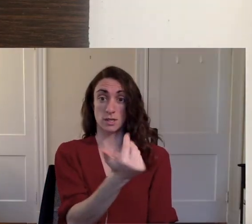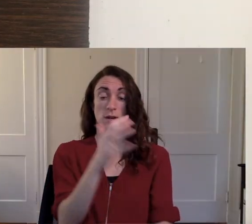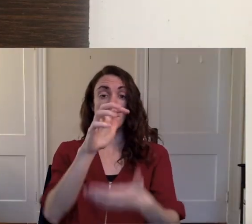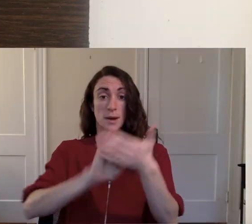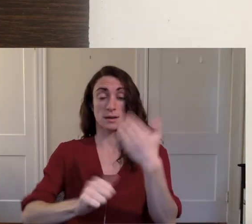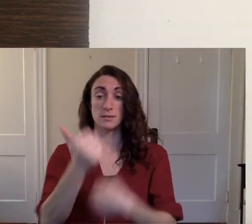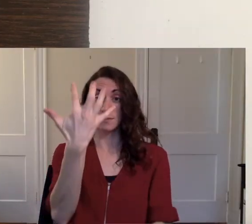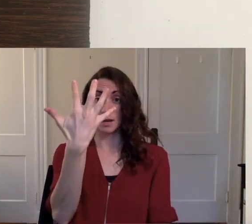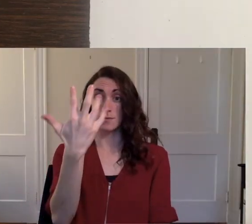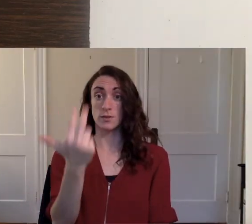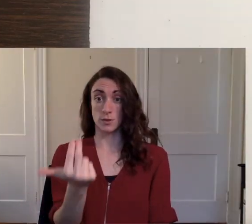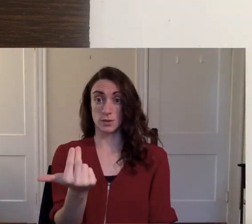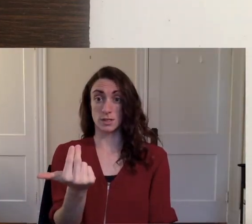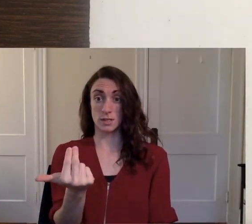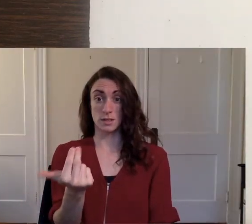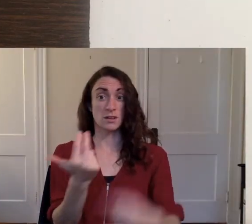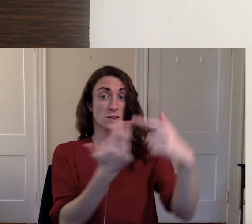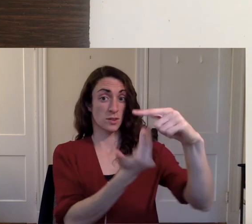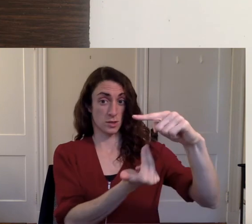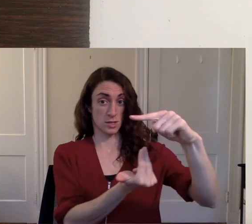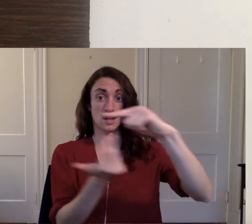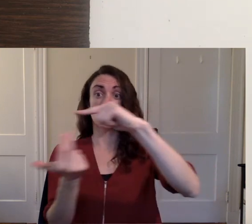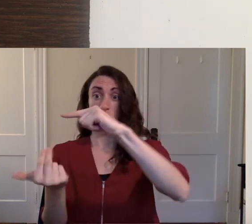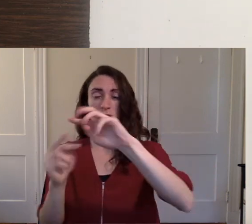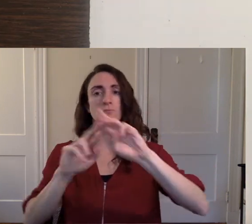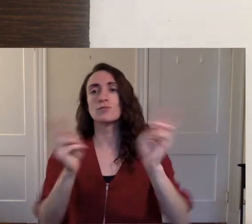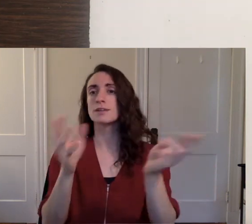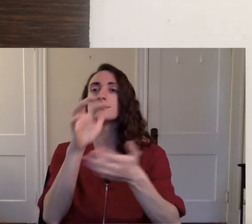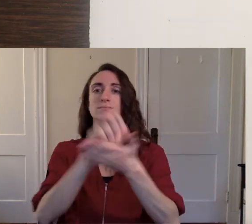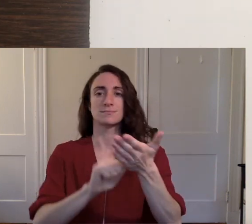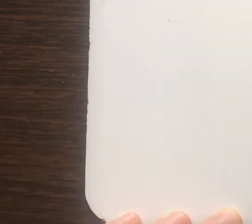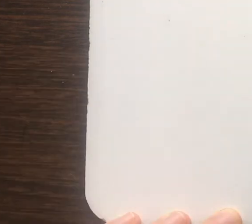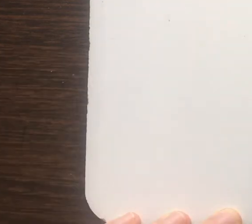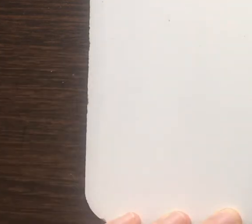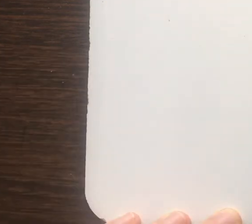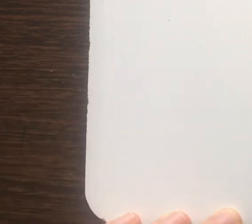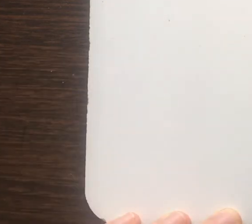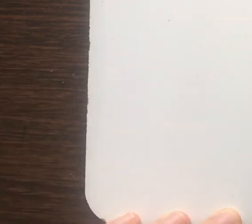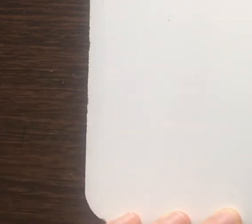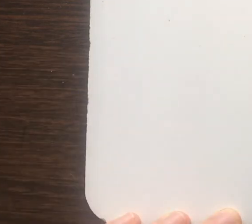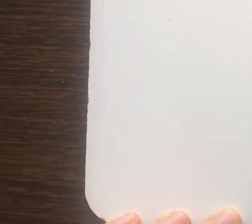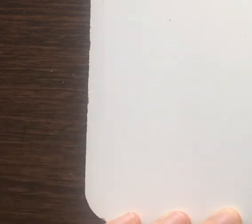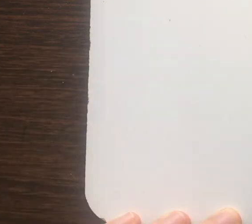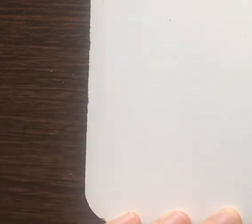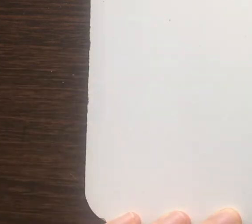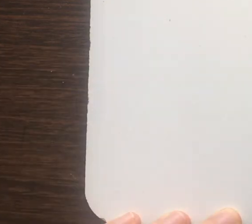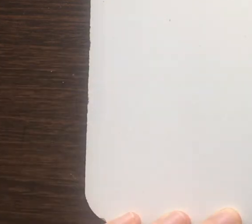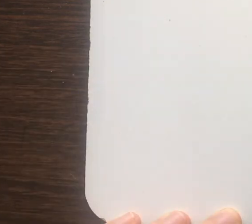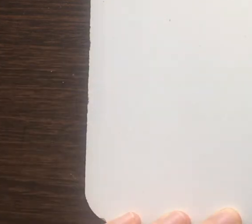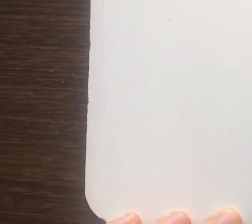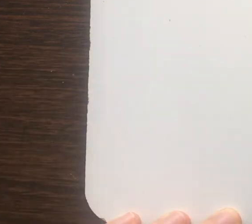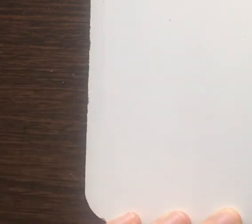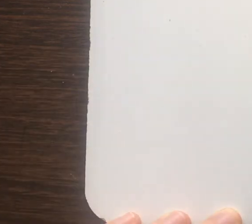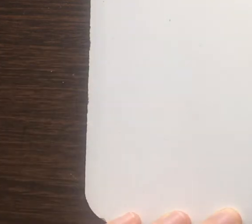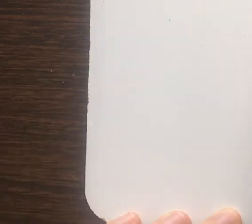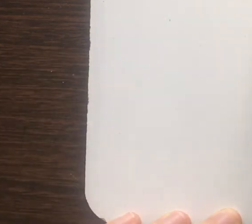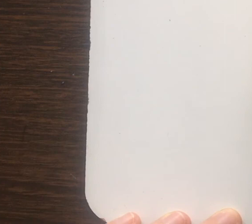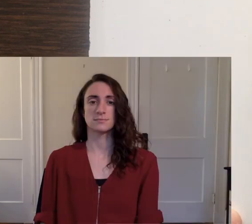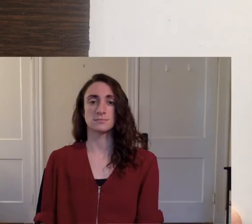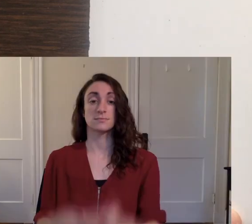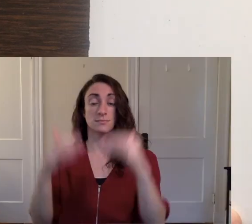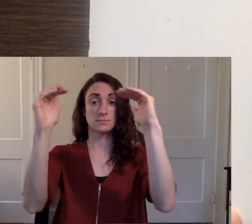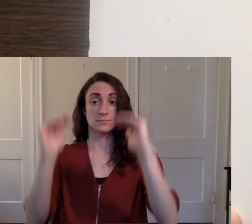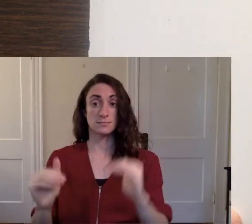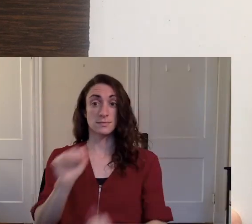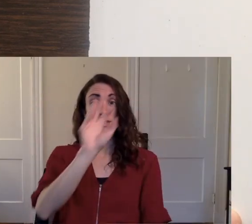So in this example, 11/13 minus 5/13, we've already got that common denominator, so we can just subtract the numerators. Now here's an